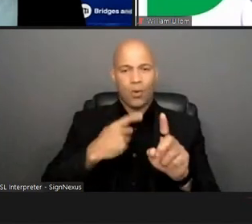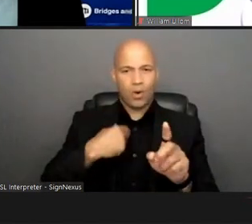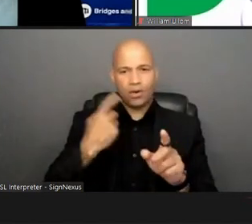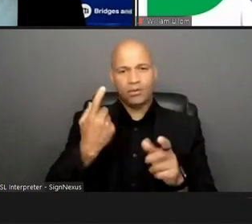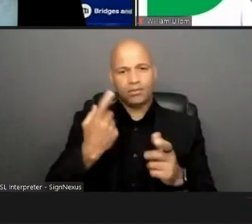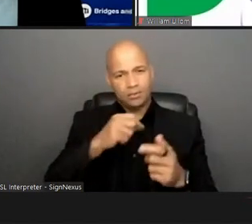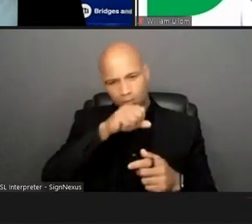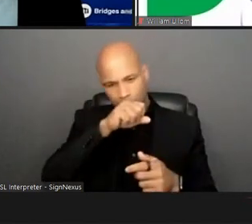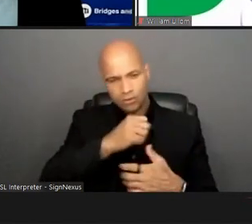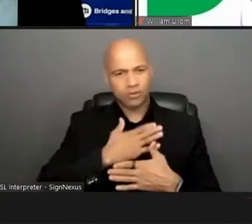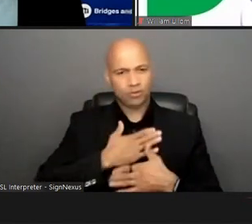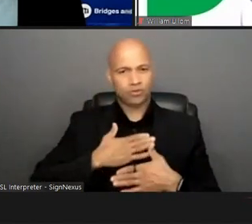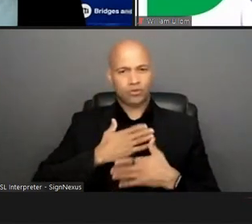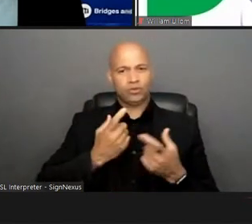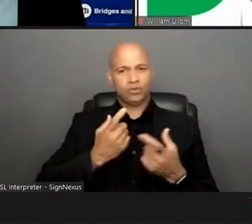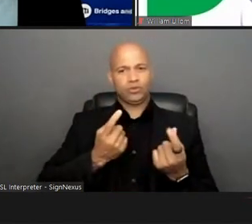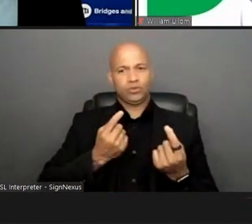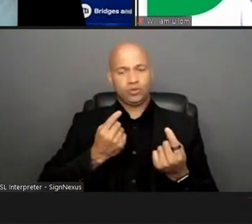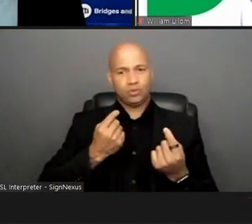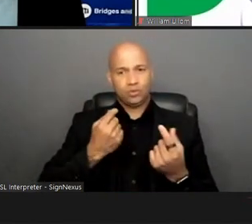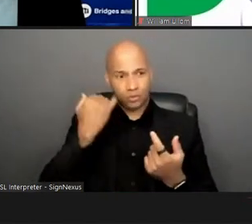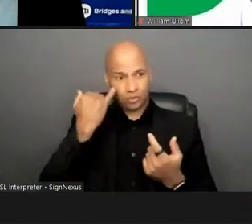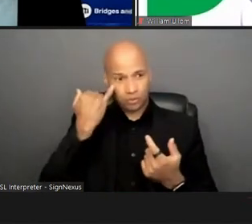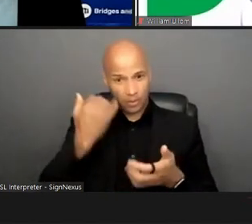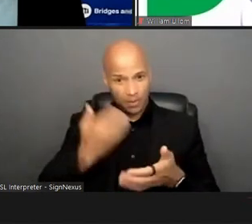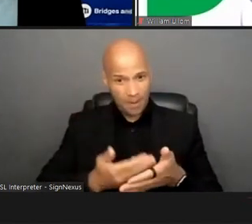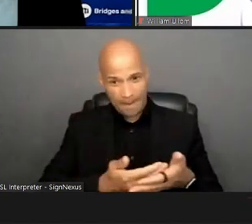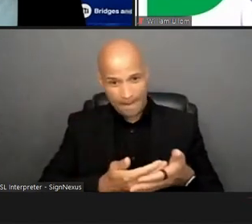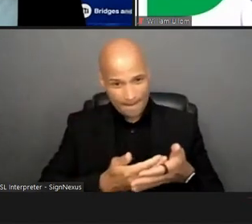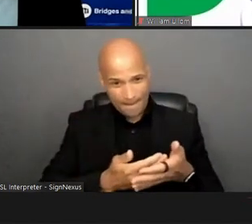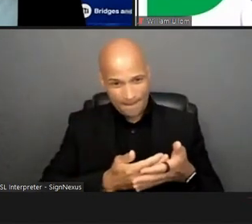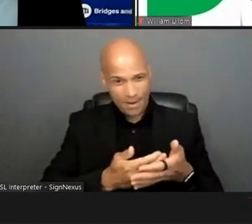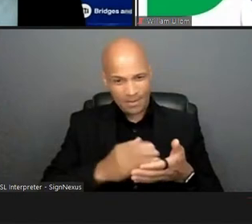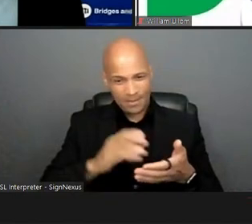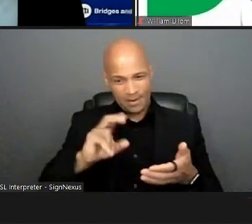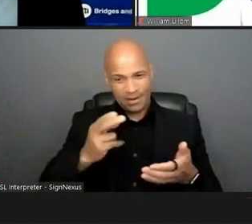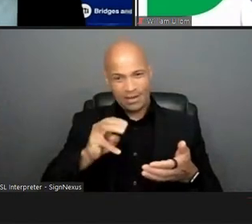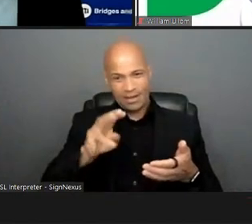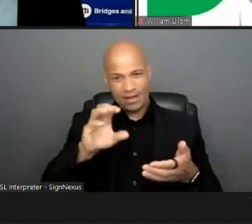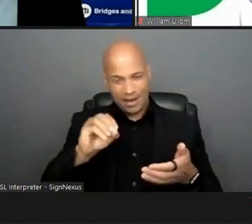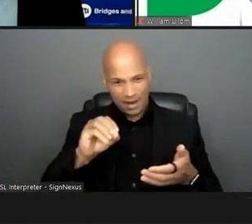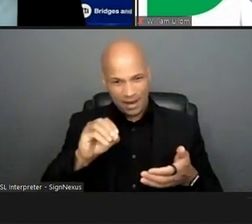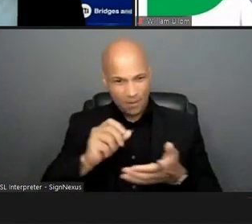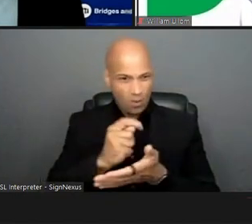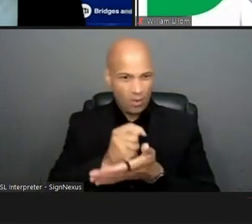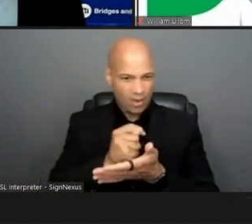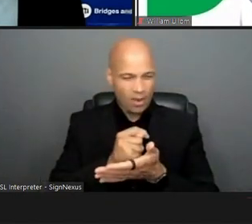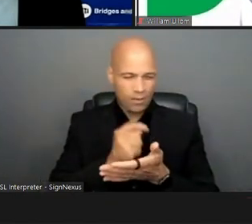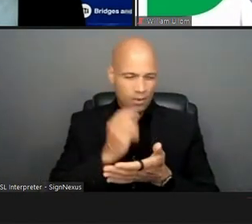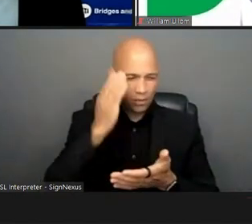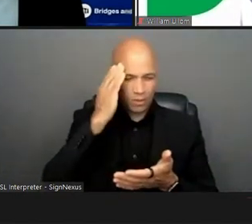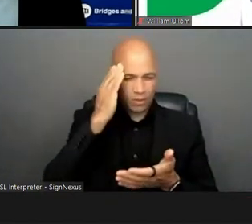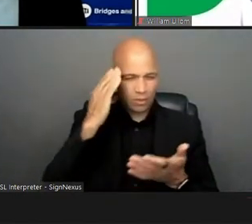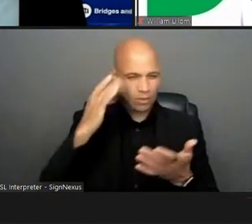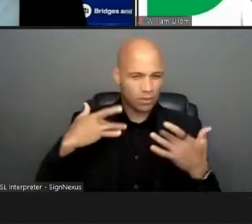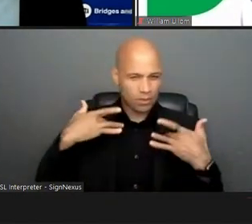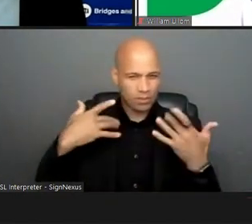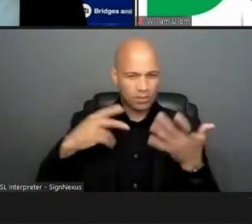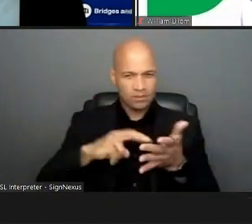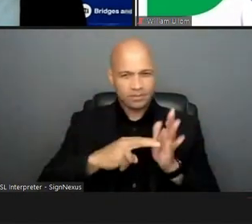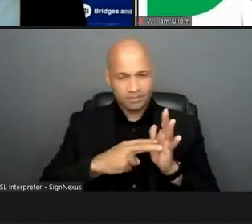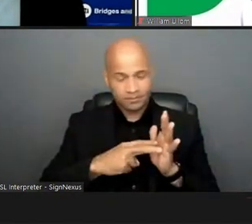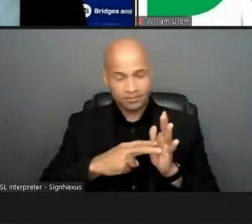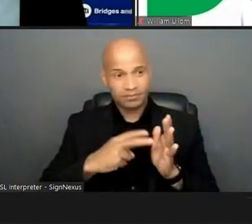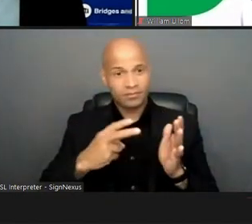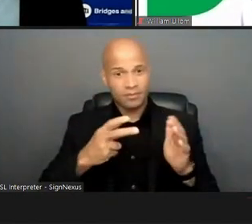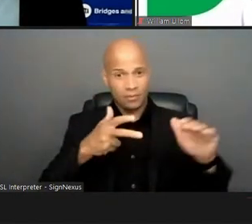if you've ever given chemotherapy to a baby you know what I'm talking about some years back I did actually try commuting in the price of the parking garage had gone up